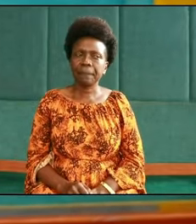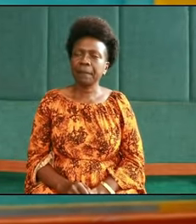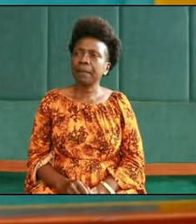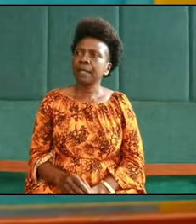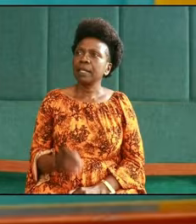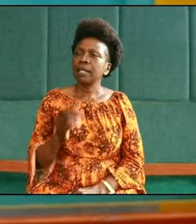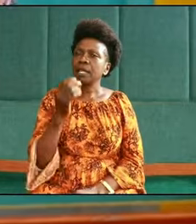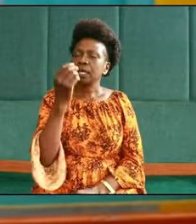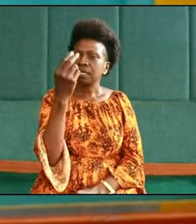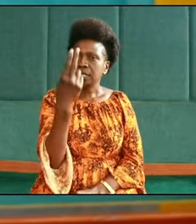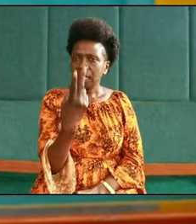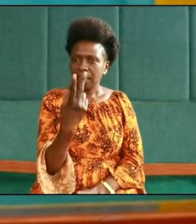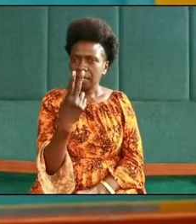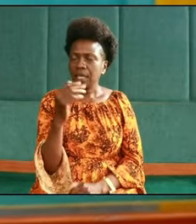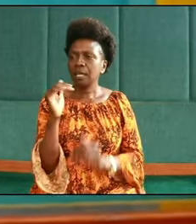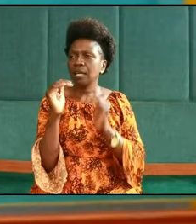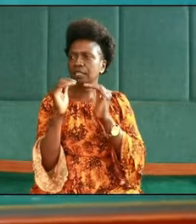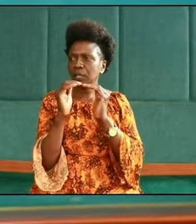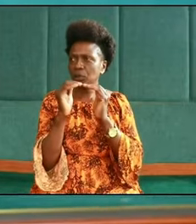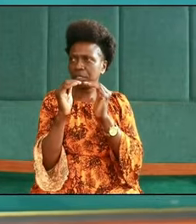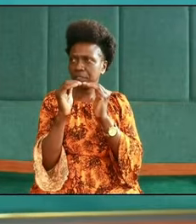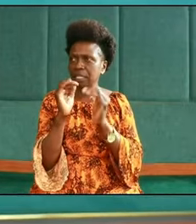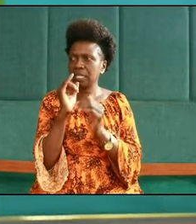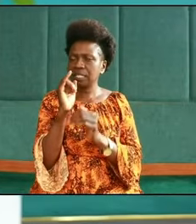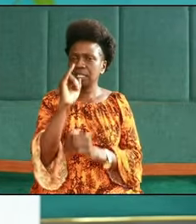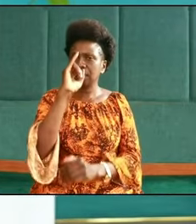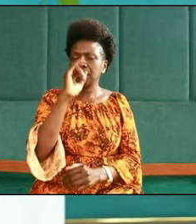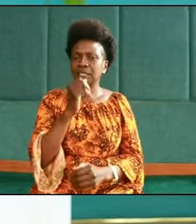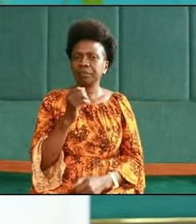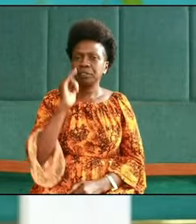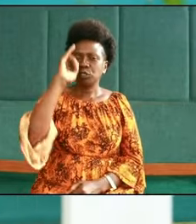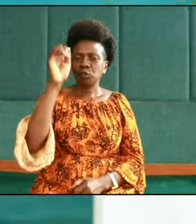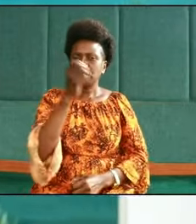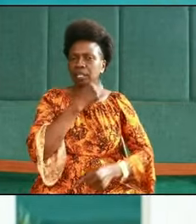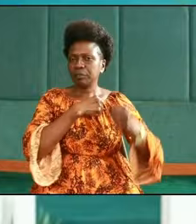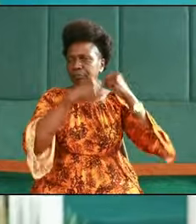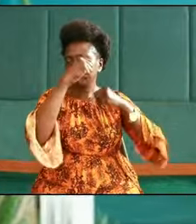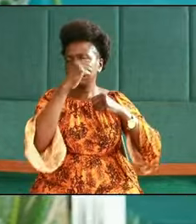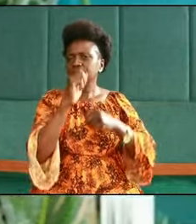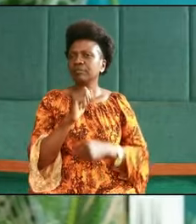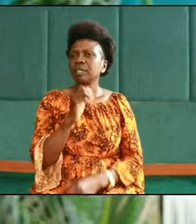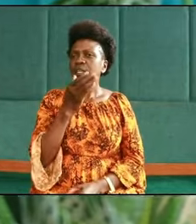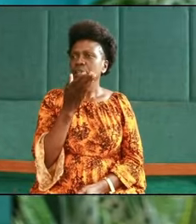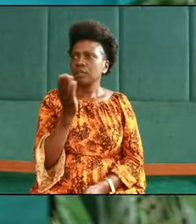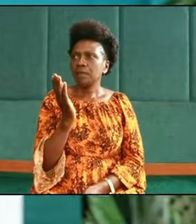The second category is Judas. Judas was